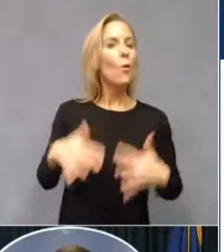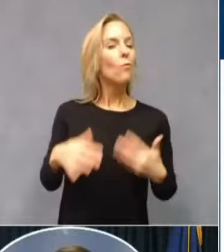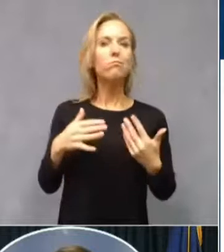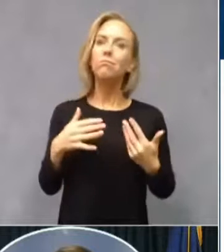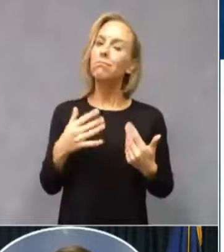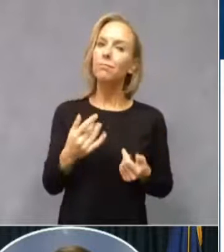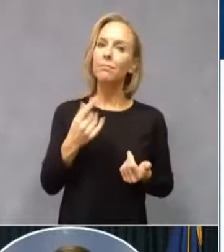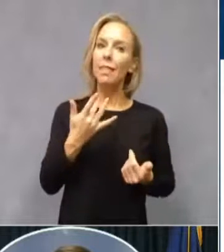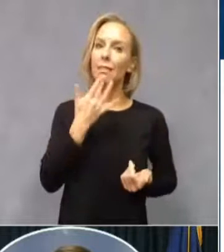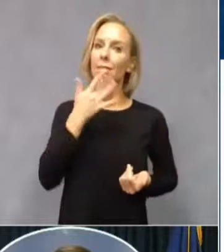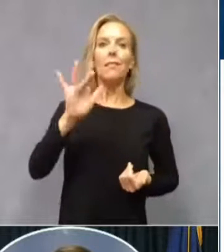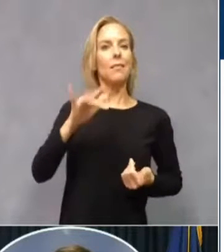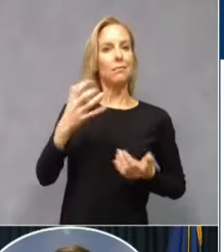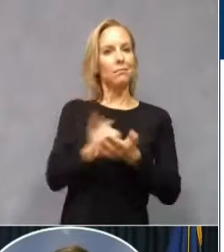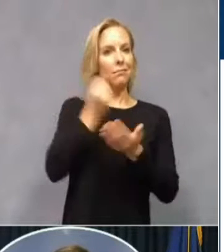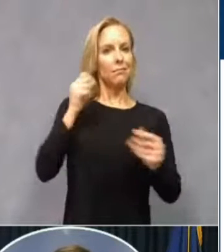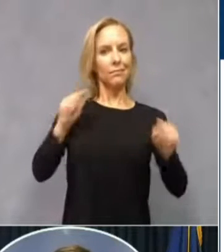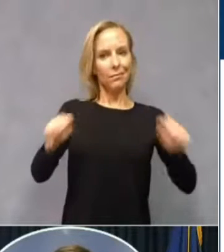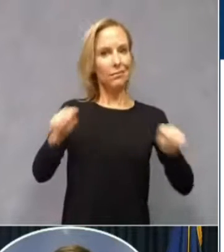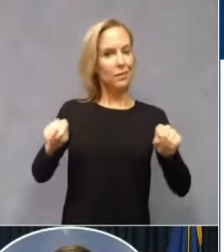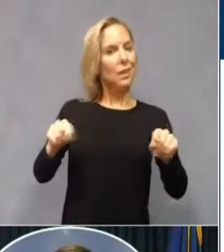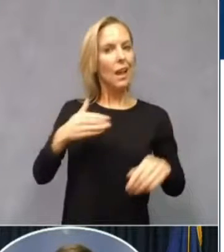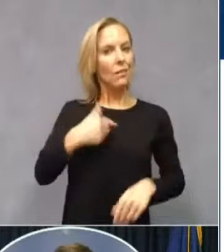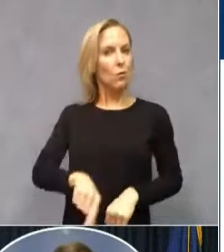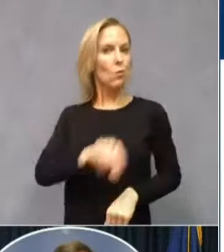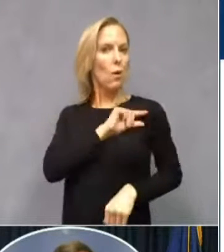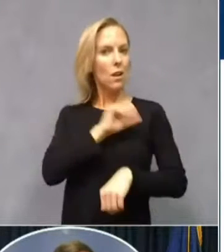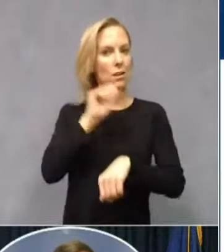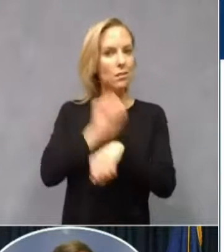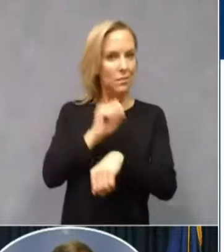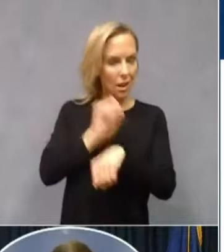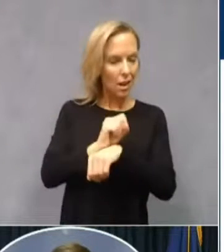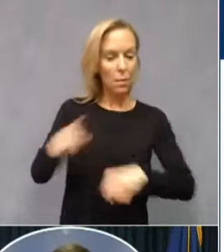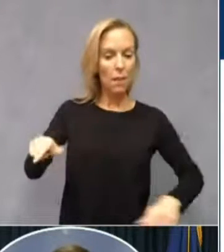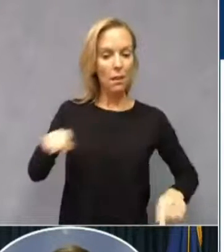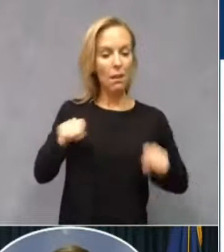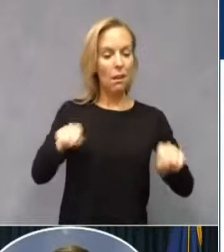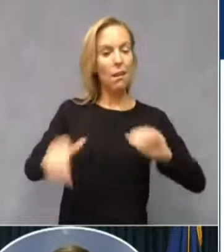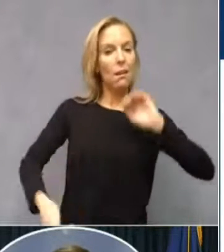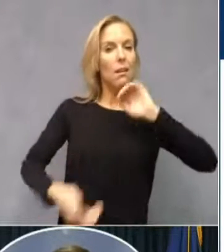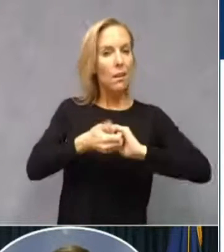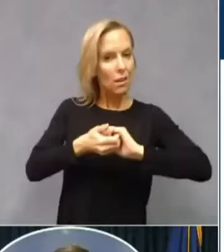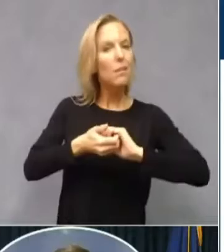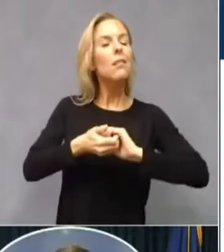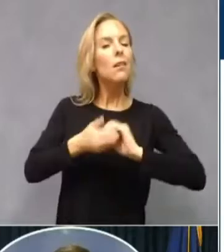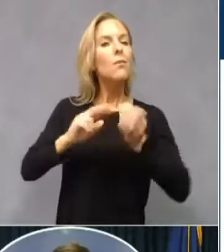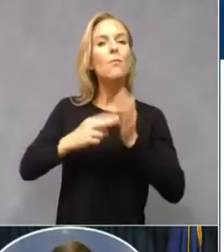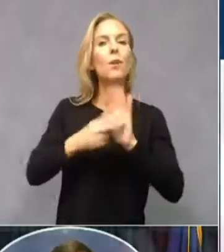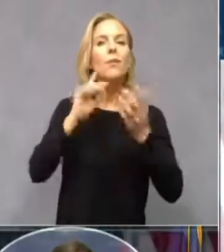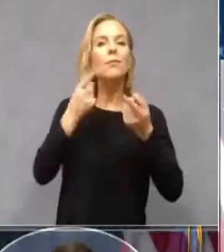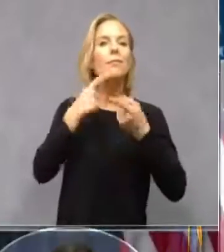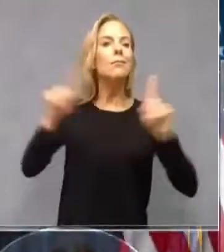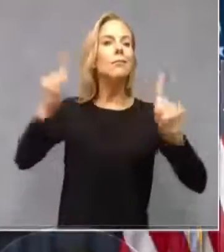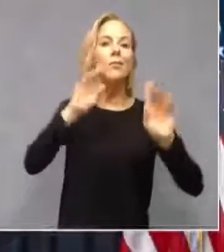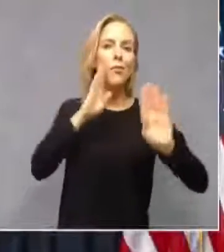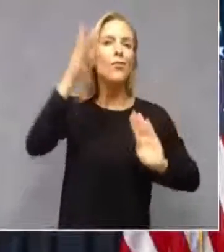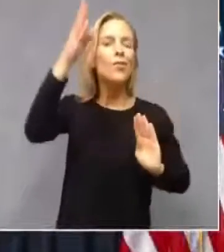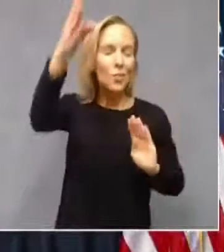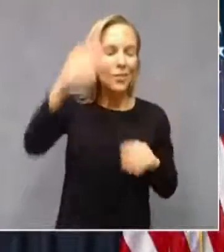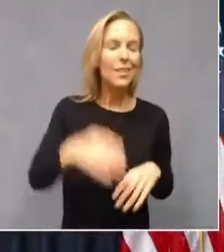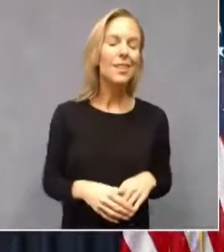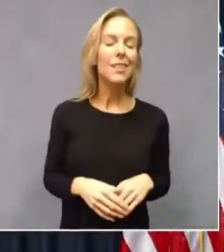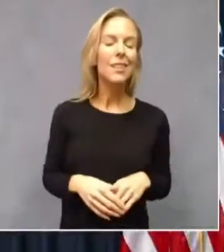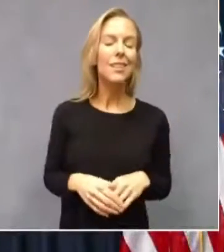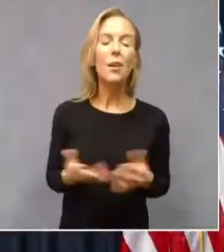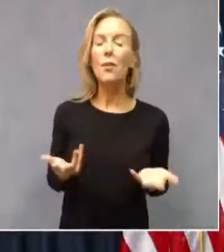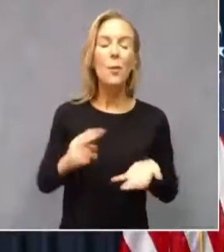state creating quality jobs, and this joint venture promises to drive success into the future. It's just an example, whether it's